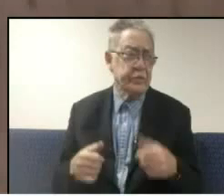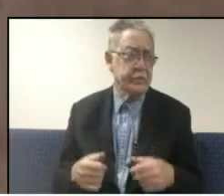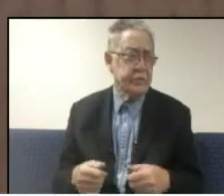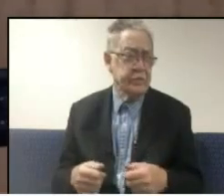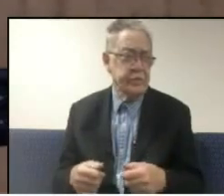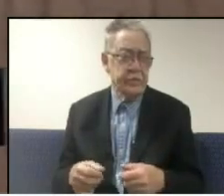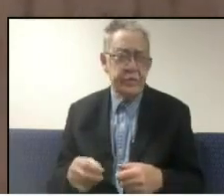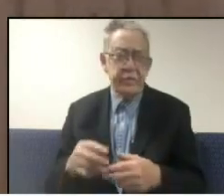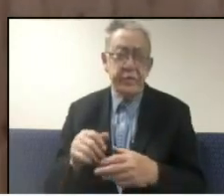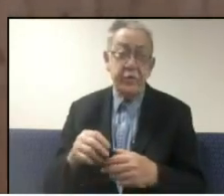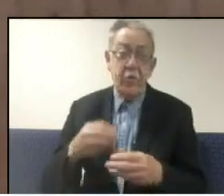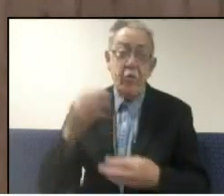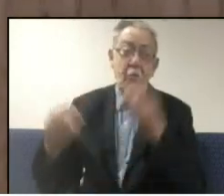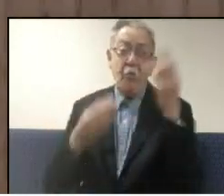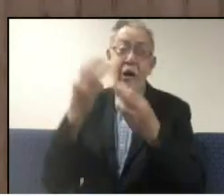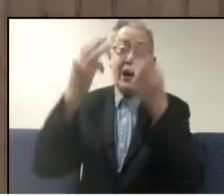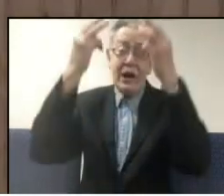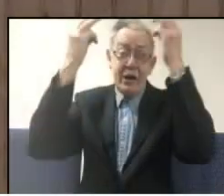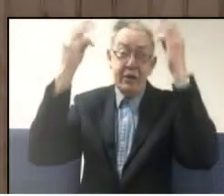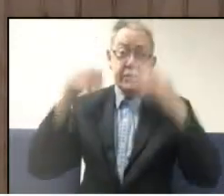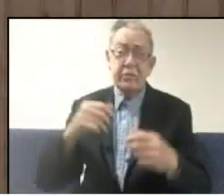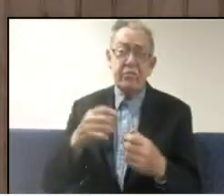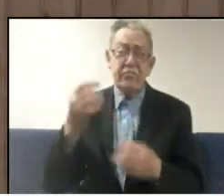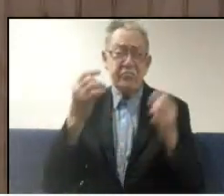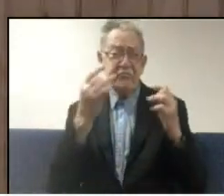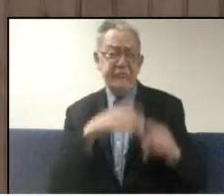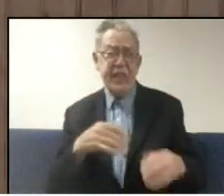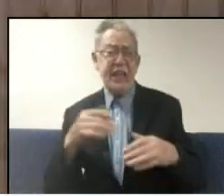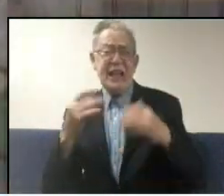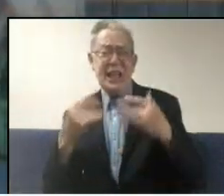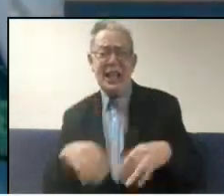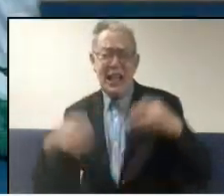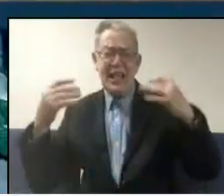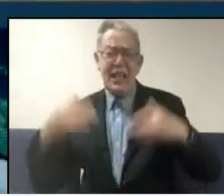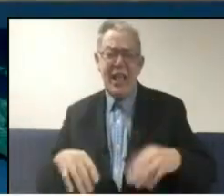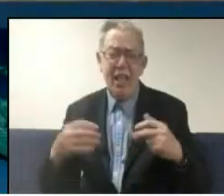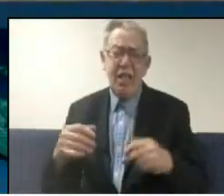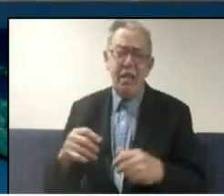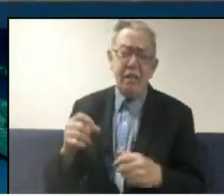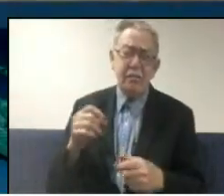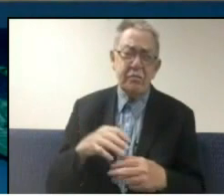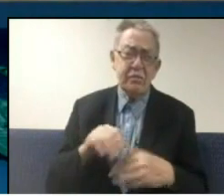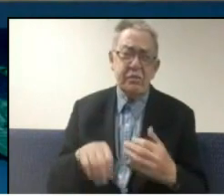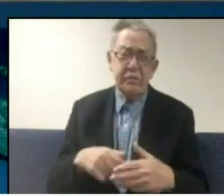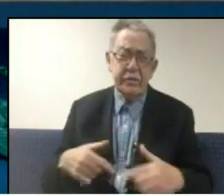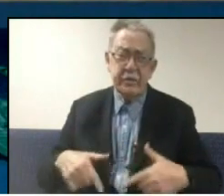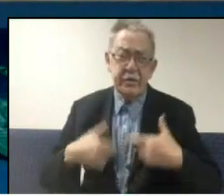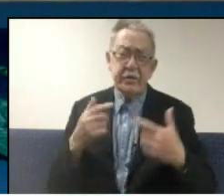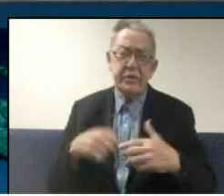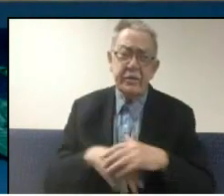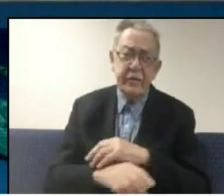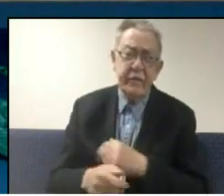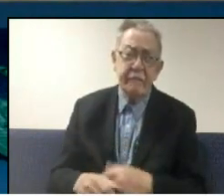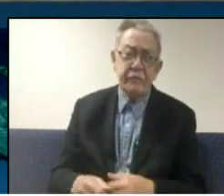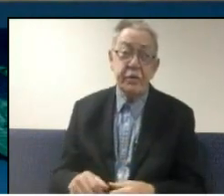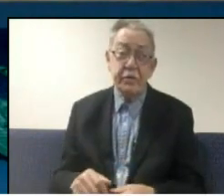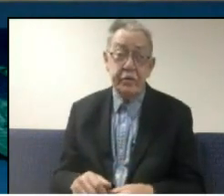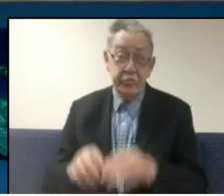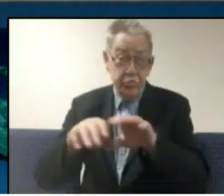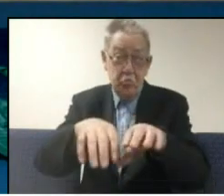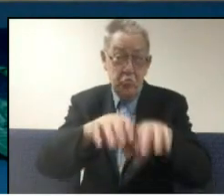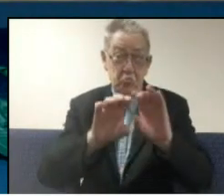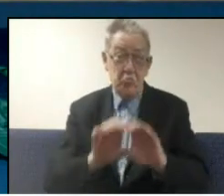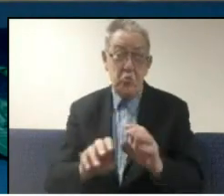of wild fits. And as a result, he wound up living in the cemetery